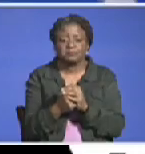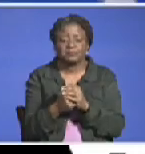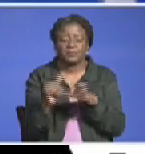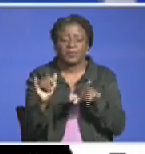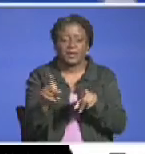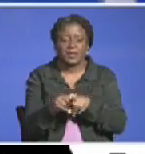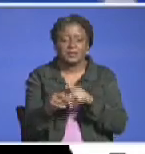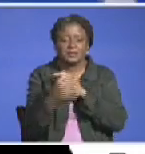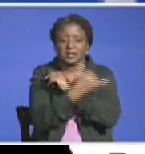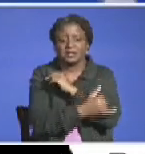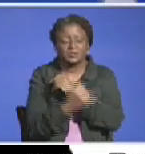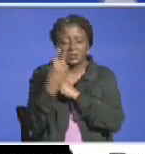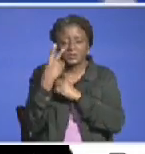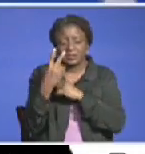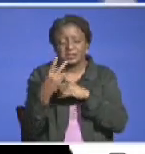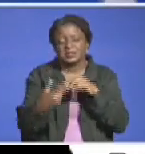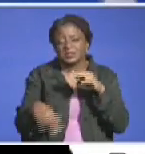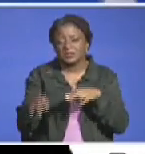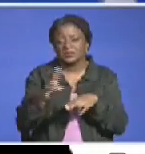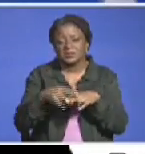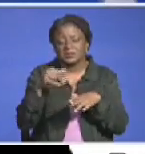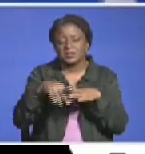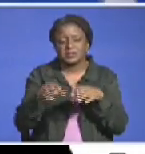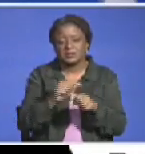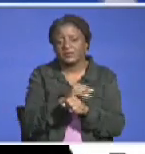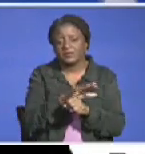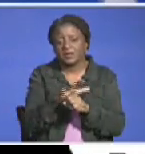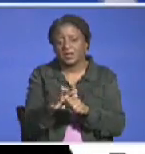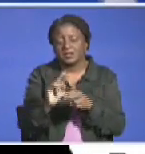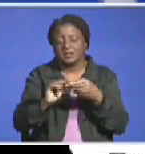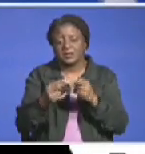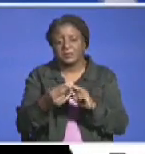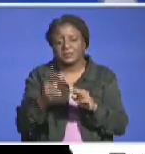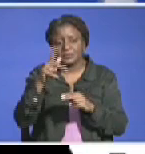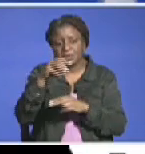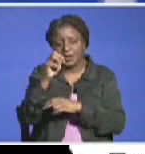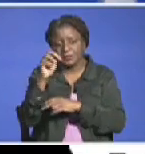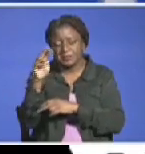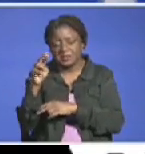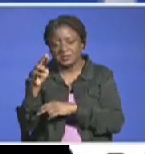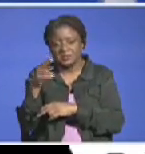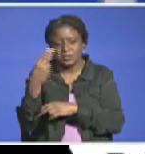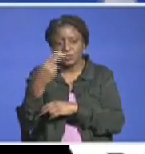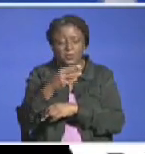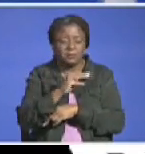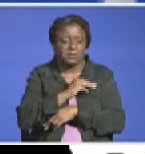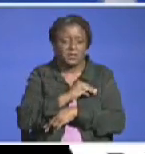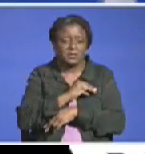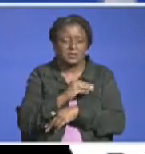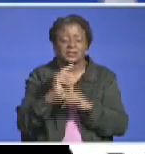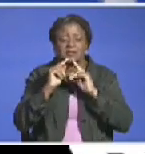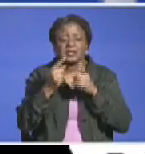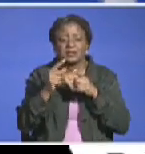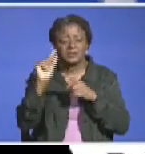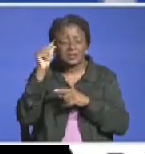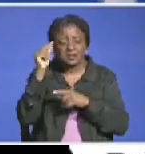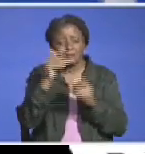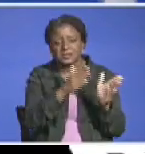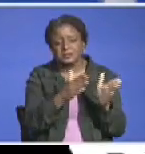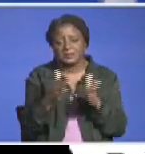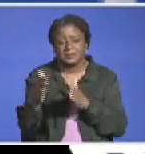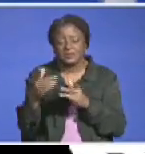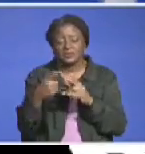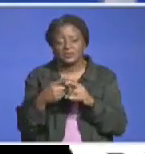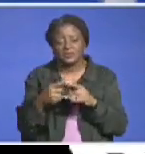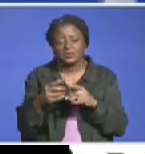As the country sees a surge in COVID-19 cases, Prime Minister, the Most Honourable Dr. Hubert Minnis, announced the government's intention yesterday